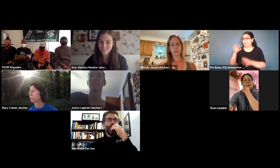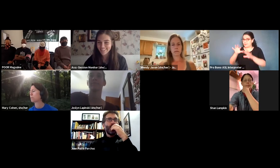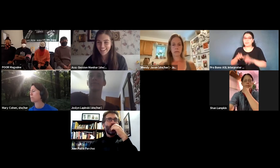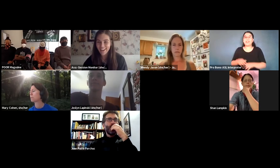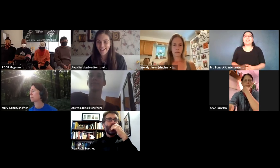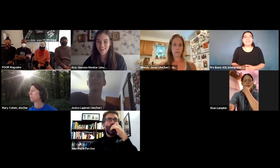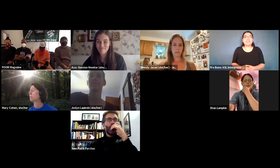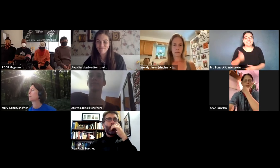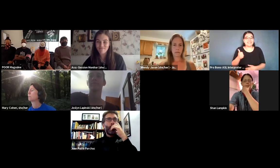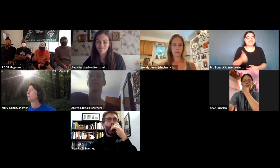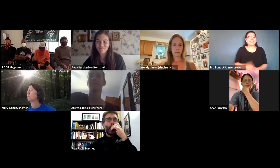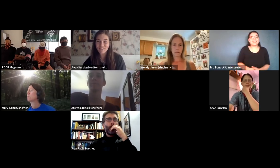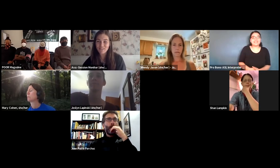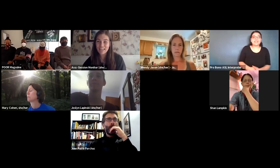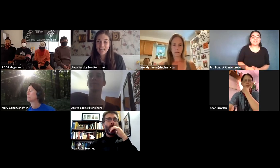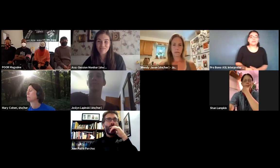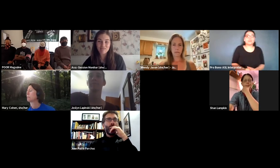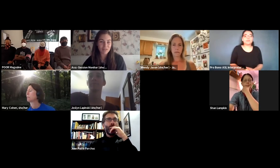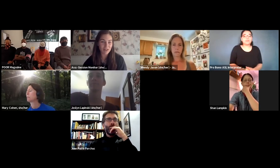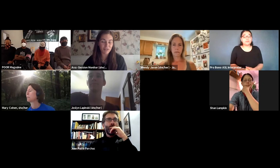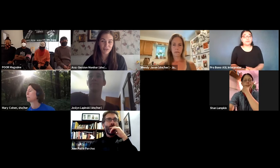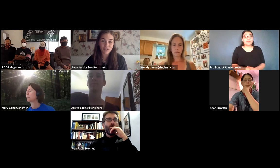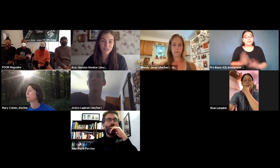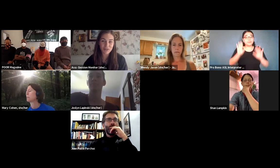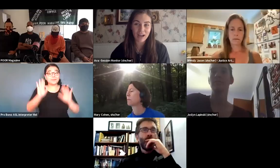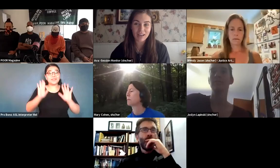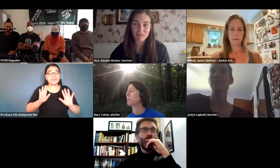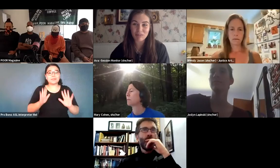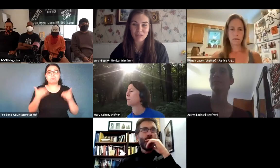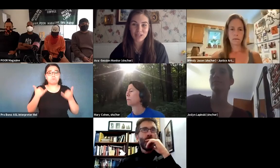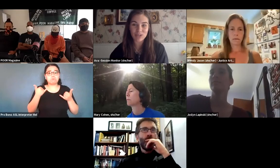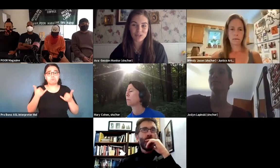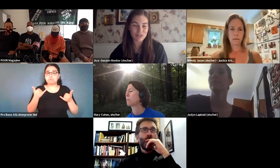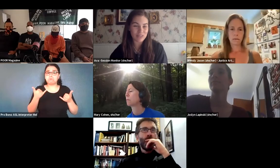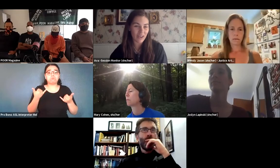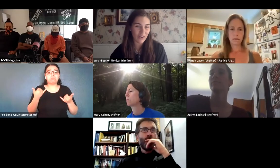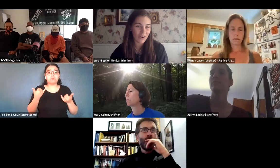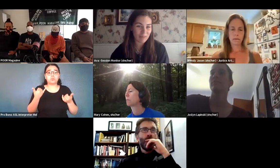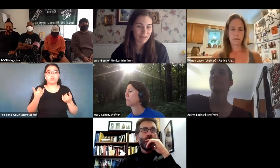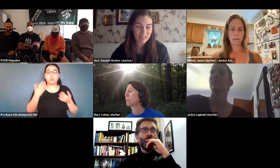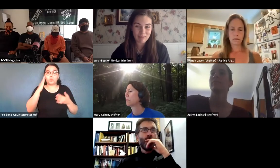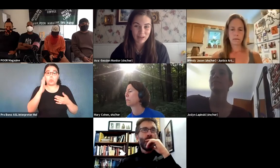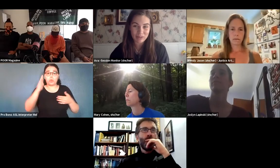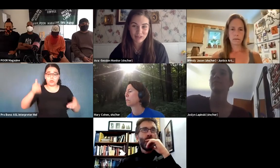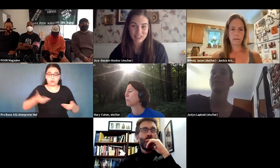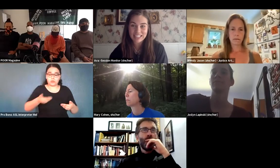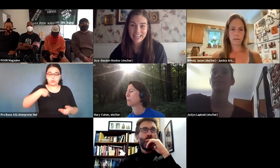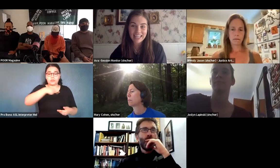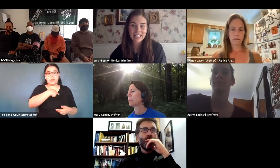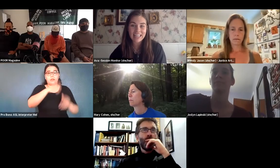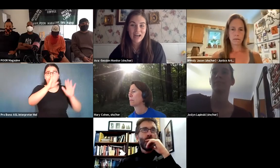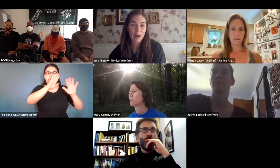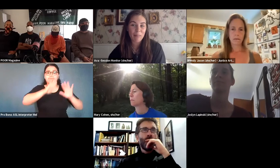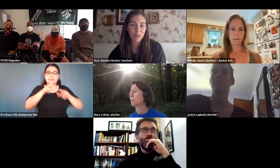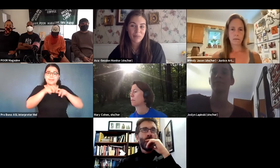to you. So great, and so without further ado, I will be introducing our amazing panel for